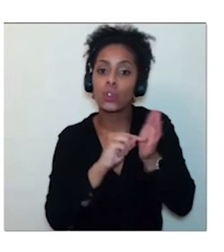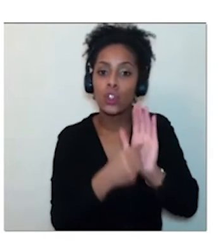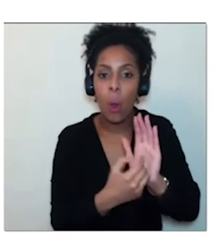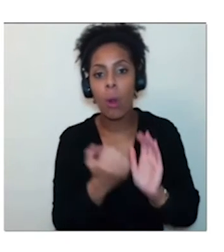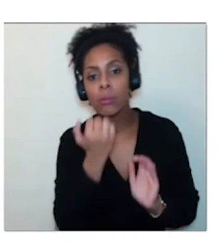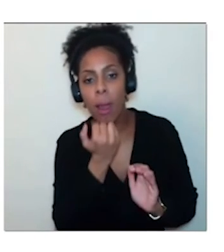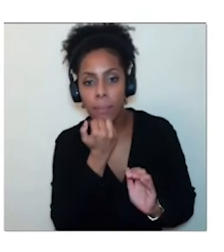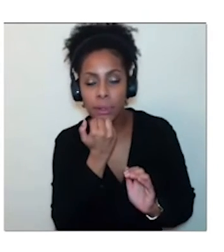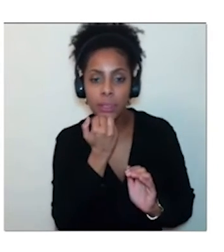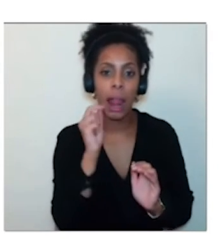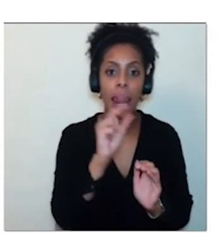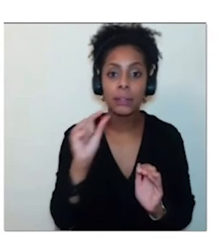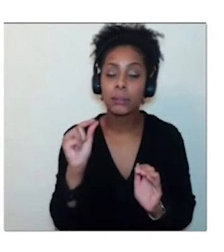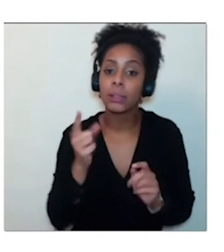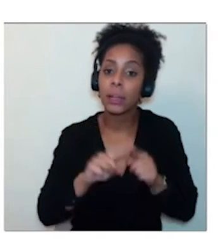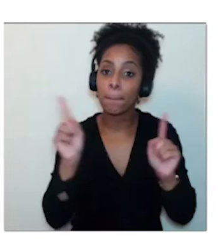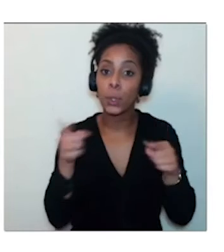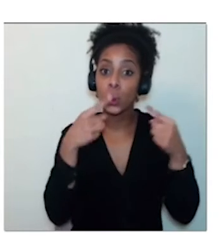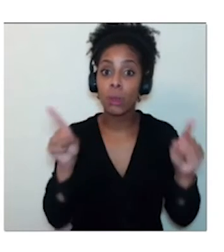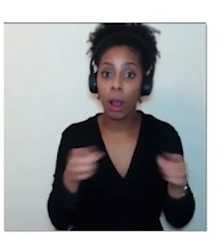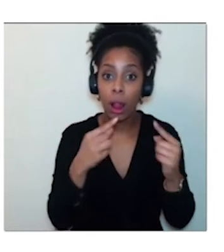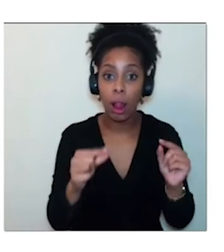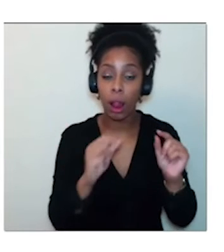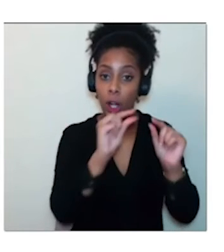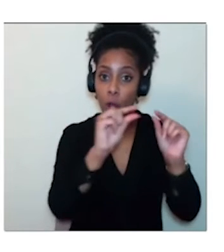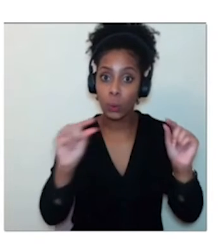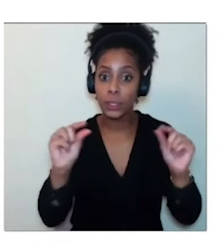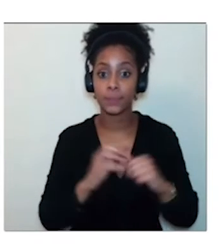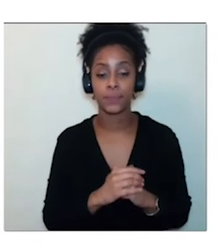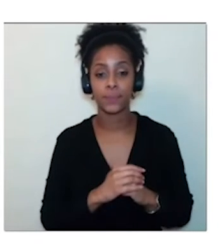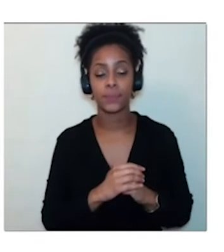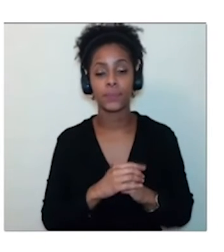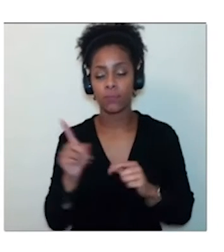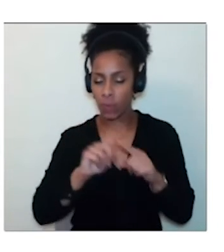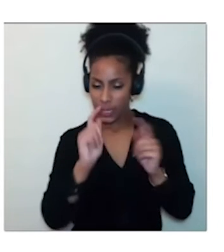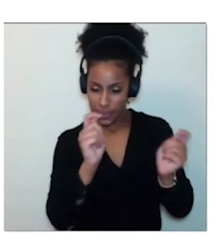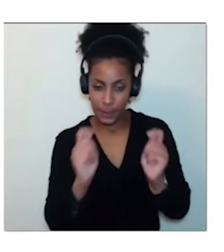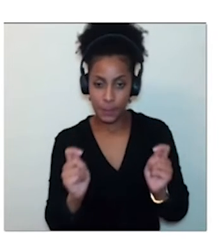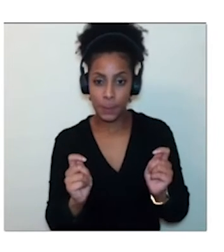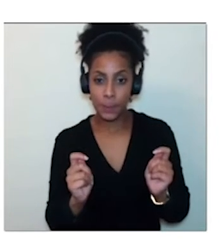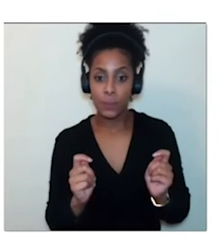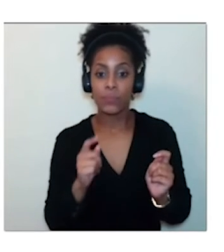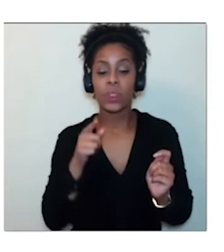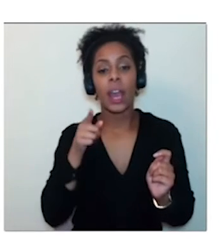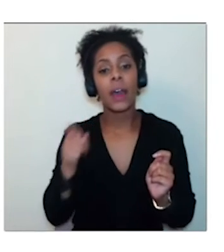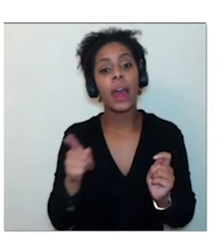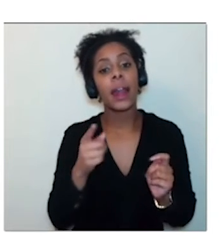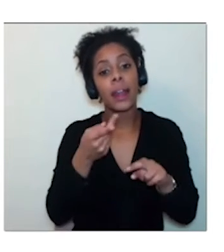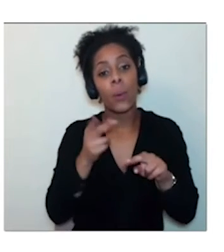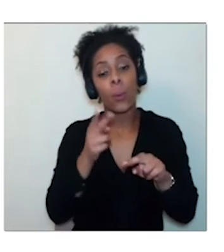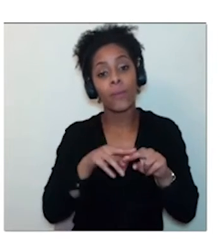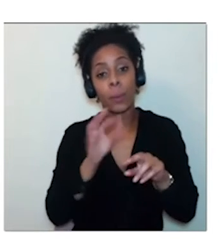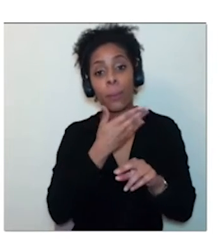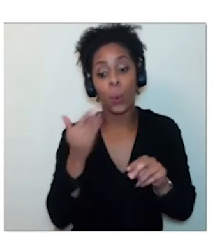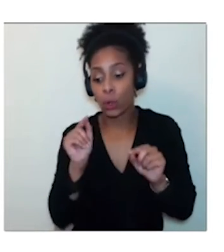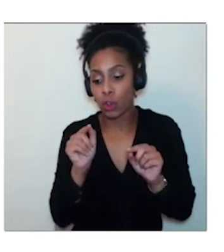musical notes. The 64th permutation, with no dots at all, was the space symbol. The other pupils at the school